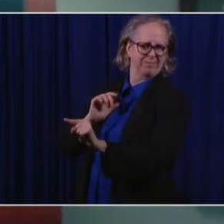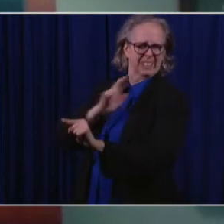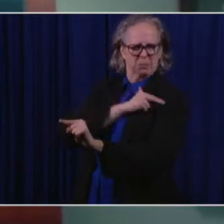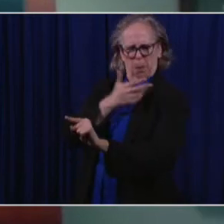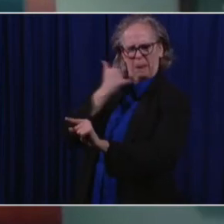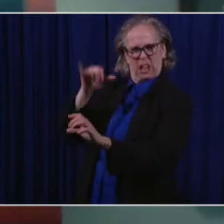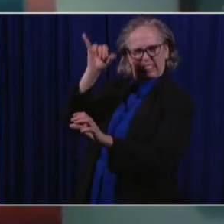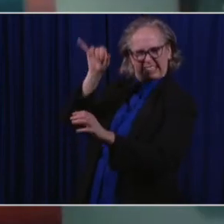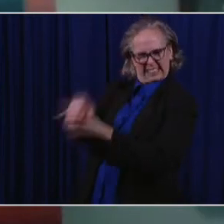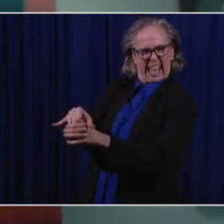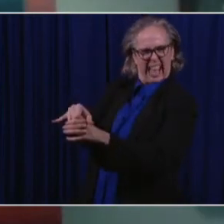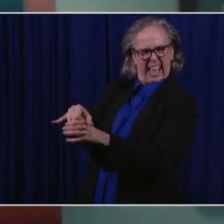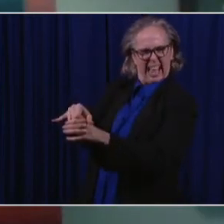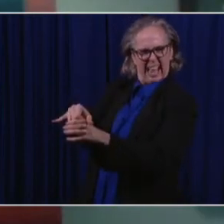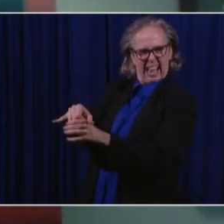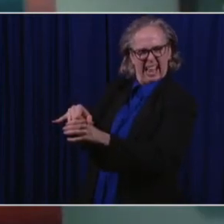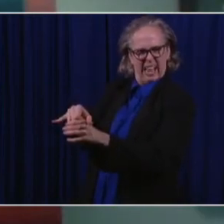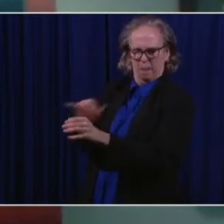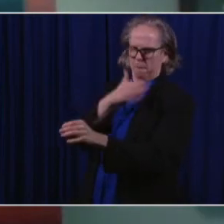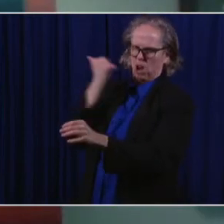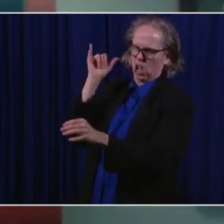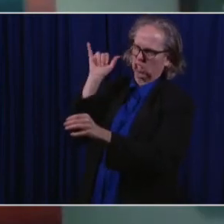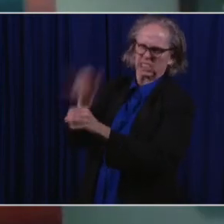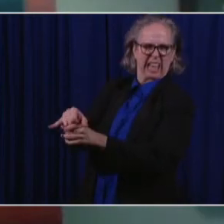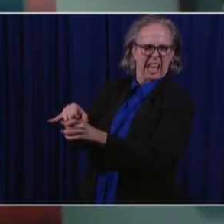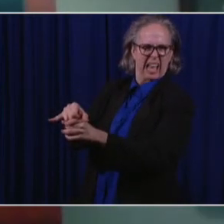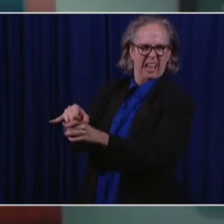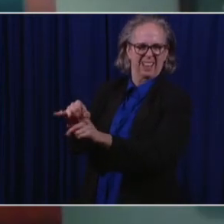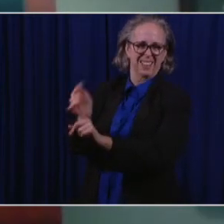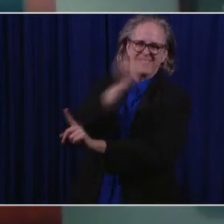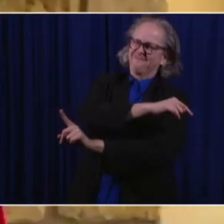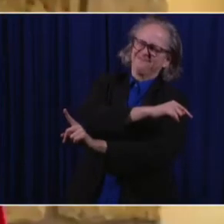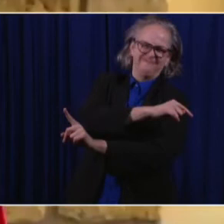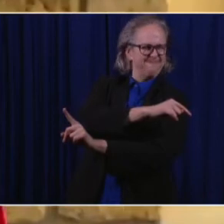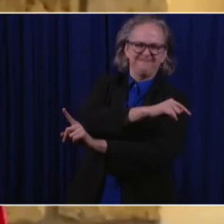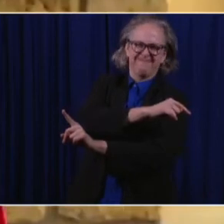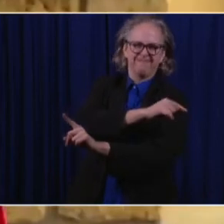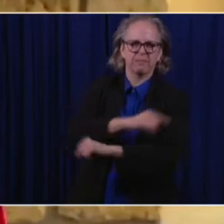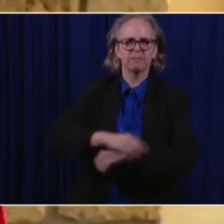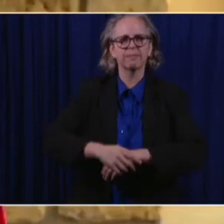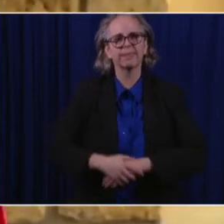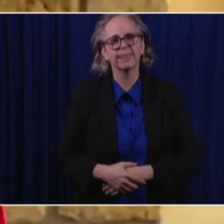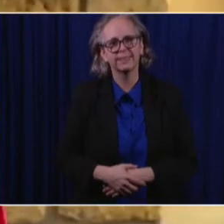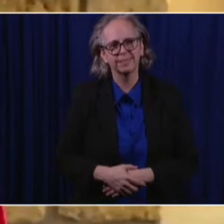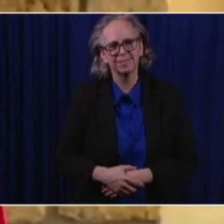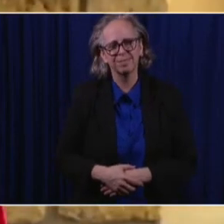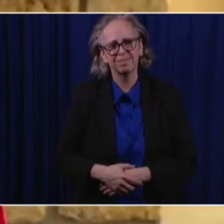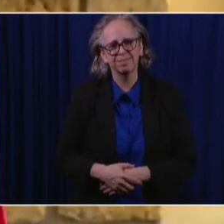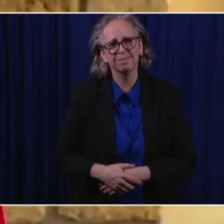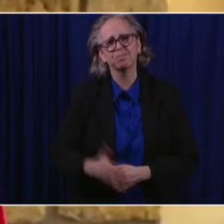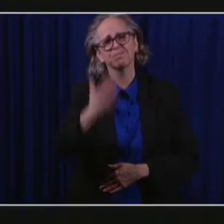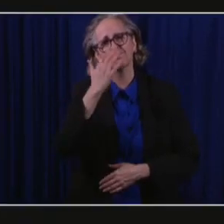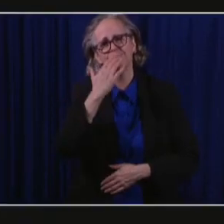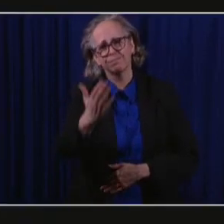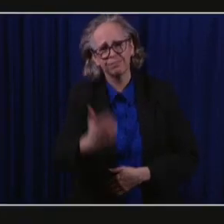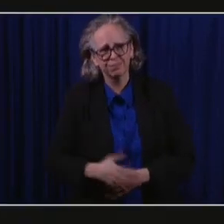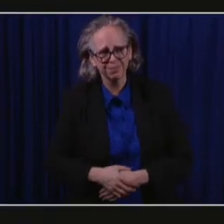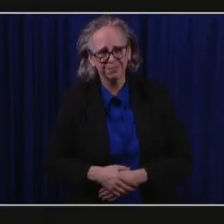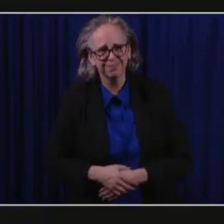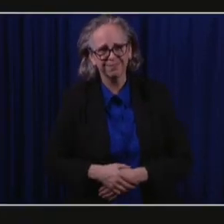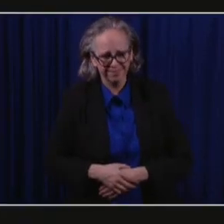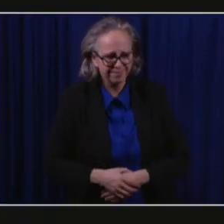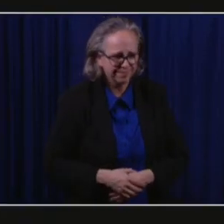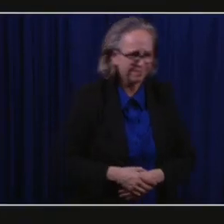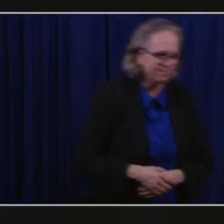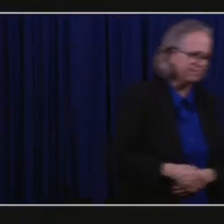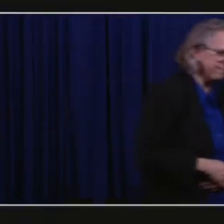strive to do, however we possibly can make that work. Okay, go to the next question. Thank you. Next question is